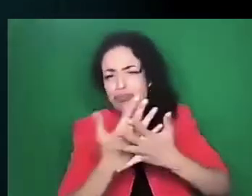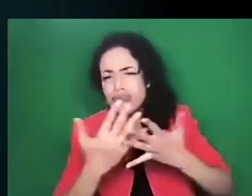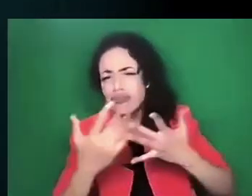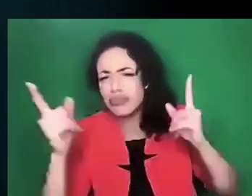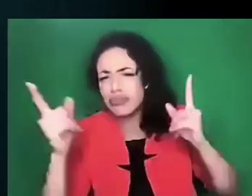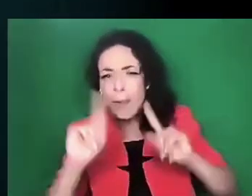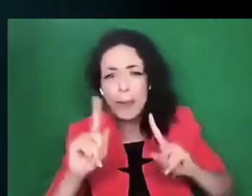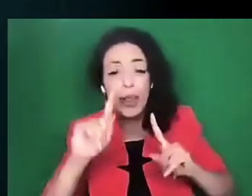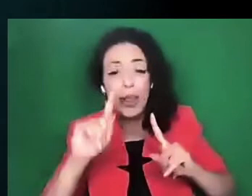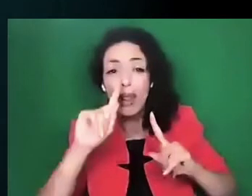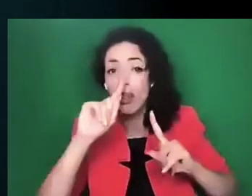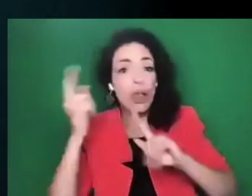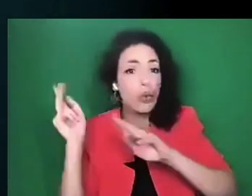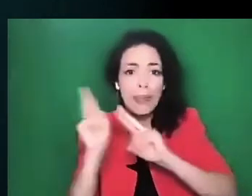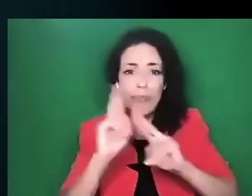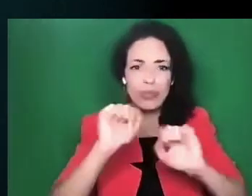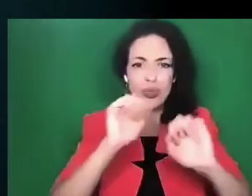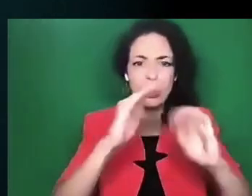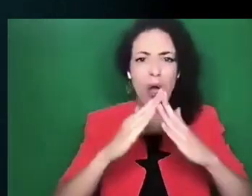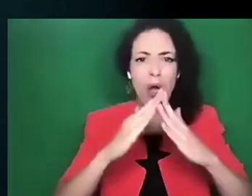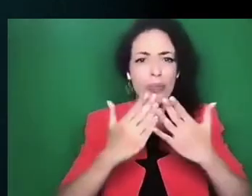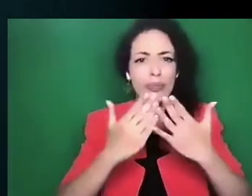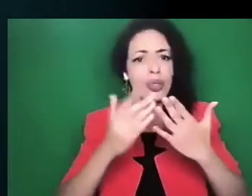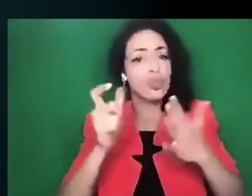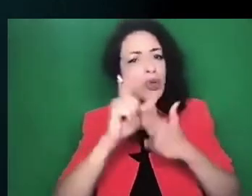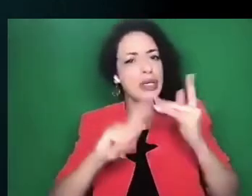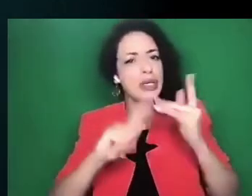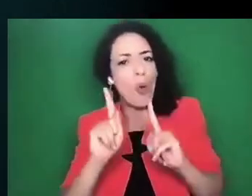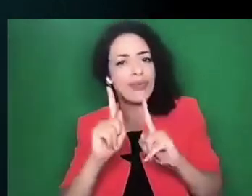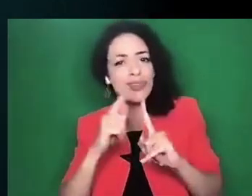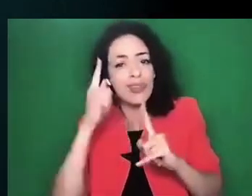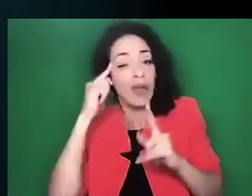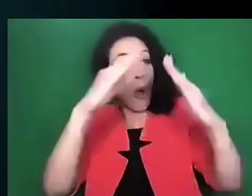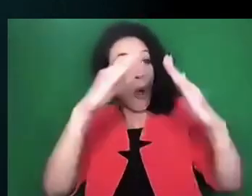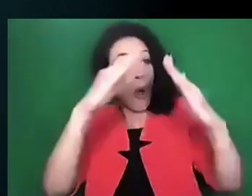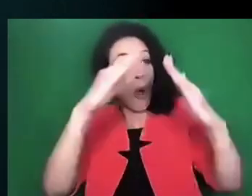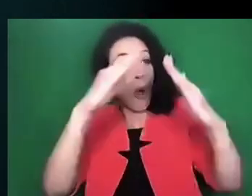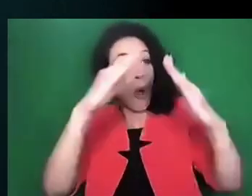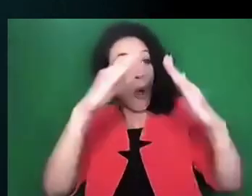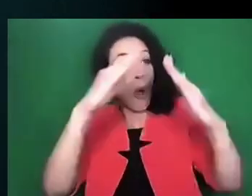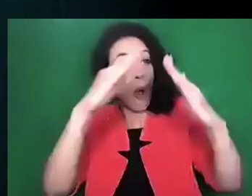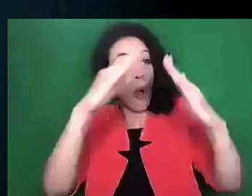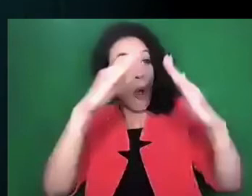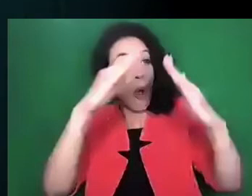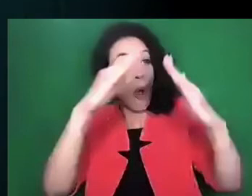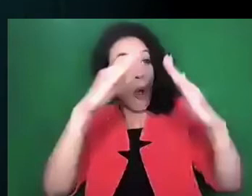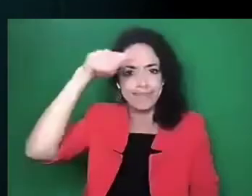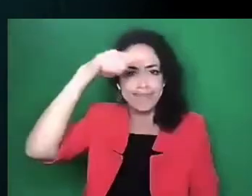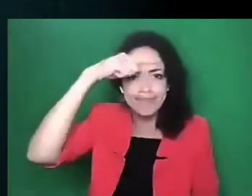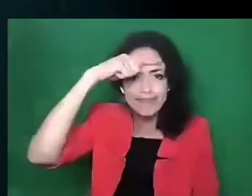rather preserved it in their own memory, I was often reminded of the Asia Minor